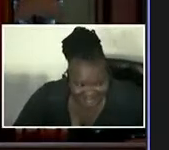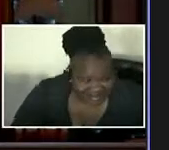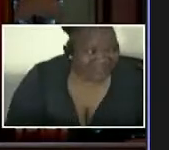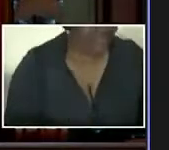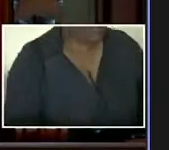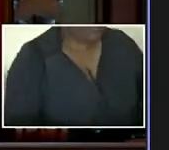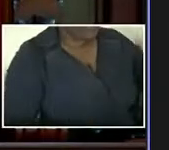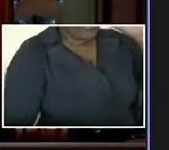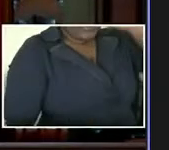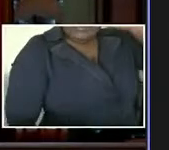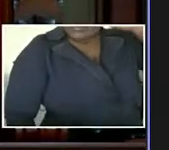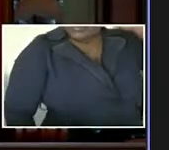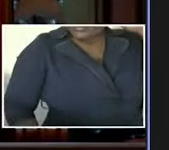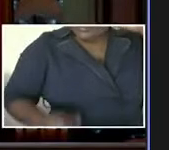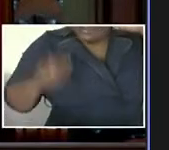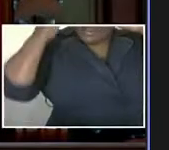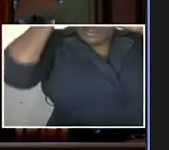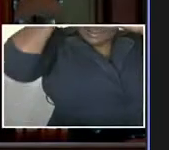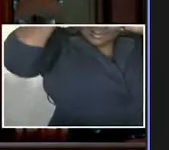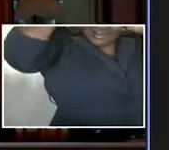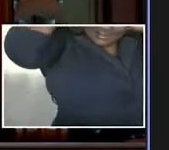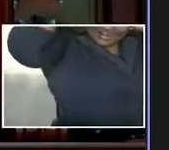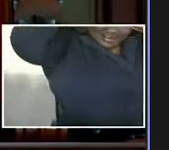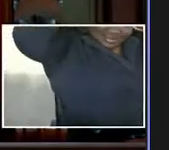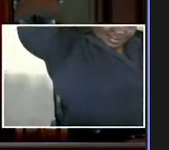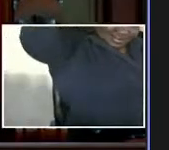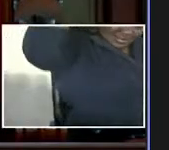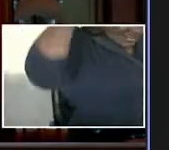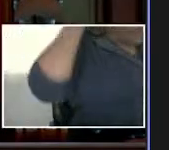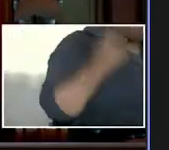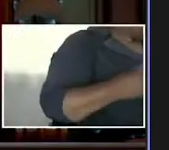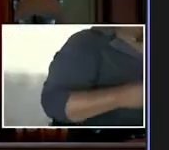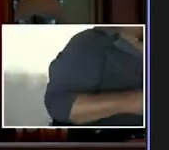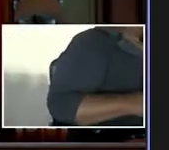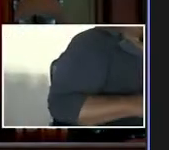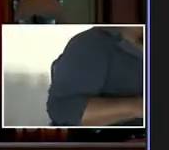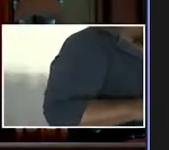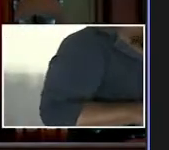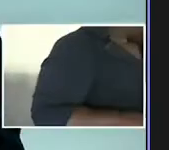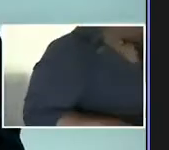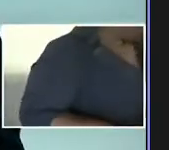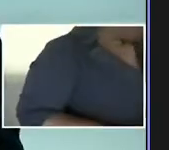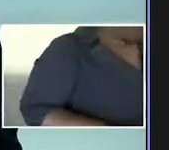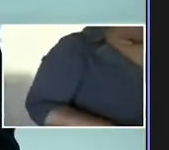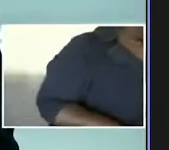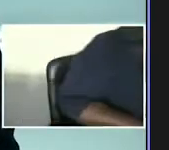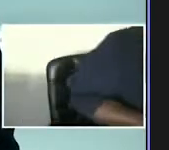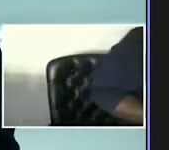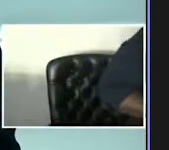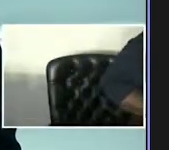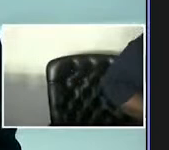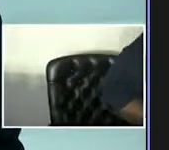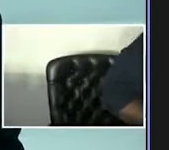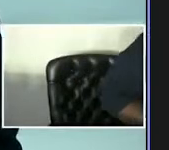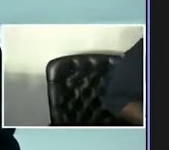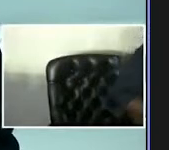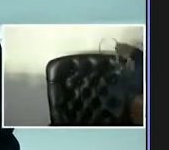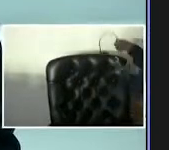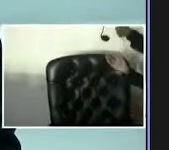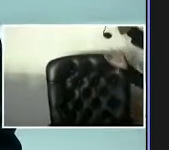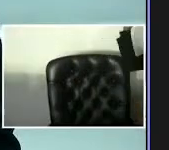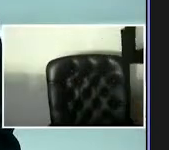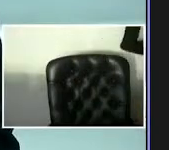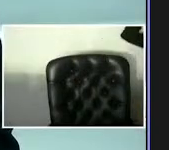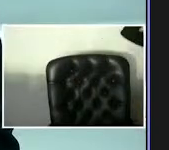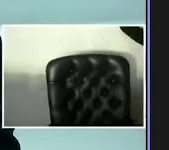is encouraging you to stand up thank you so much out of order 52 chair the member is saying